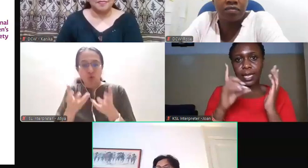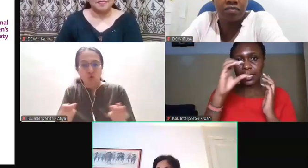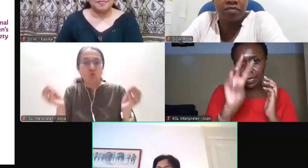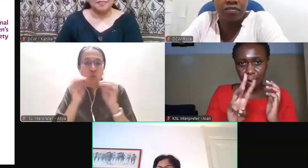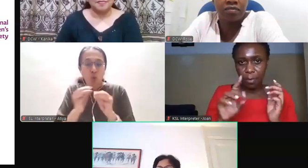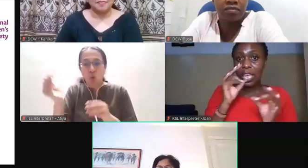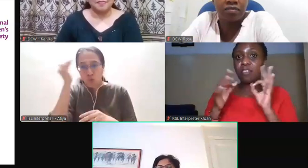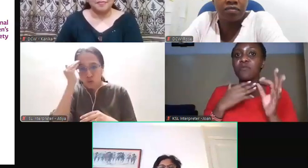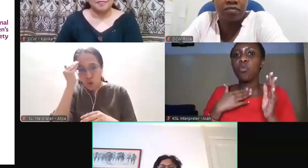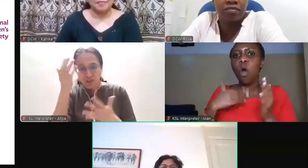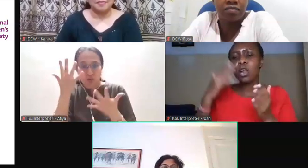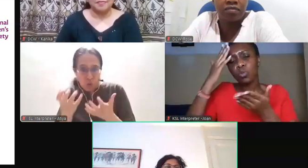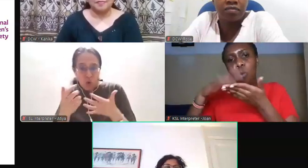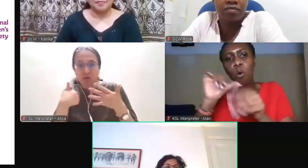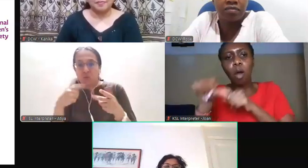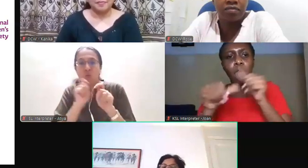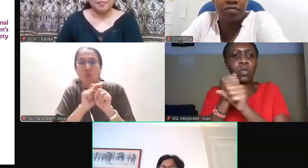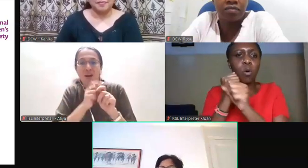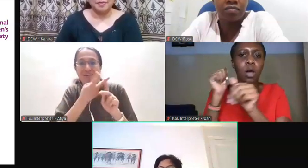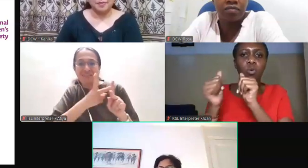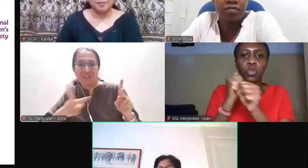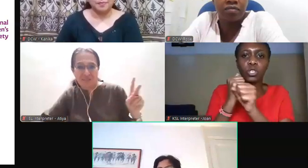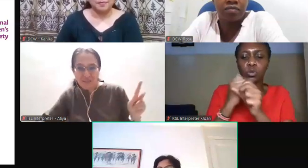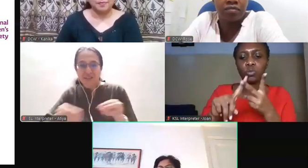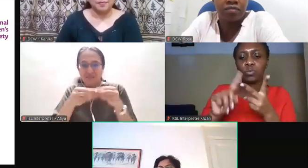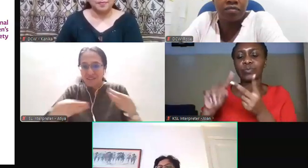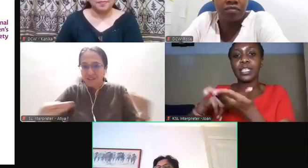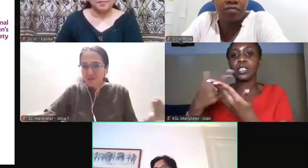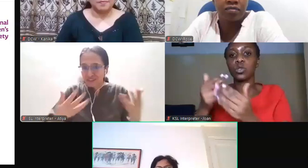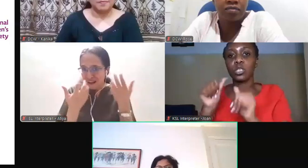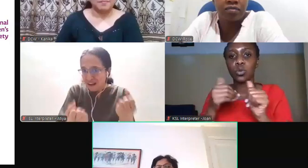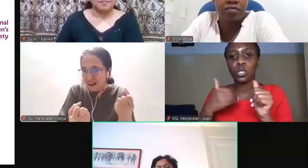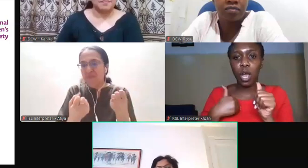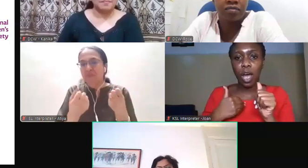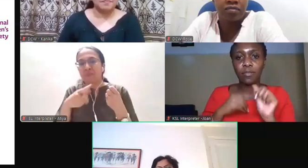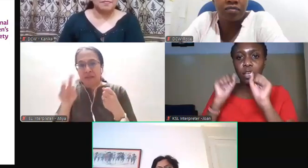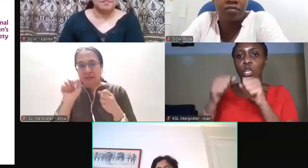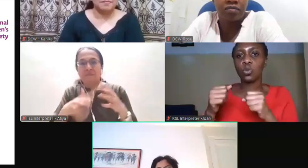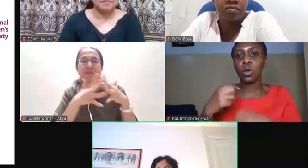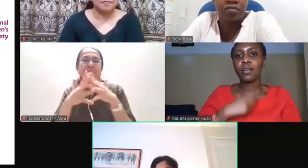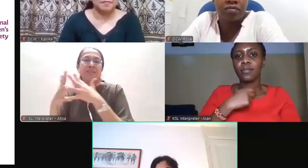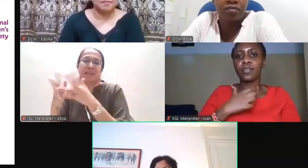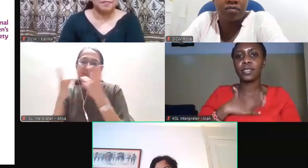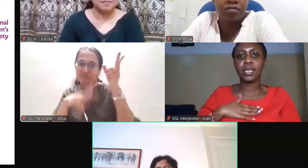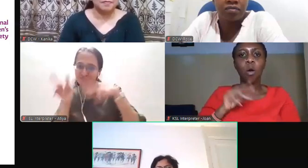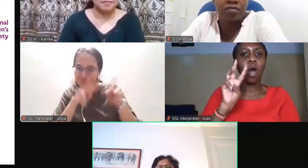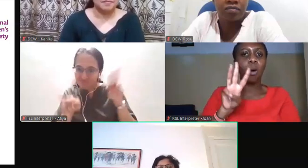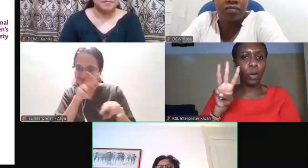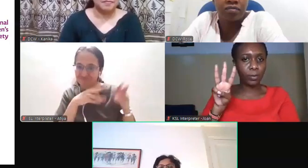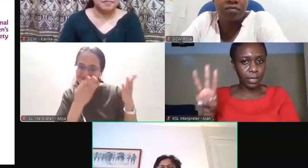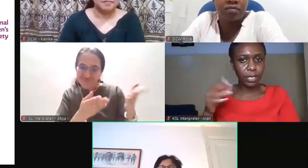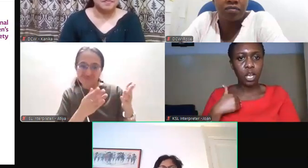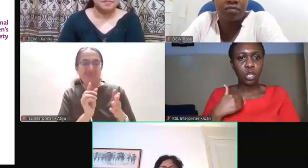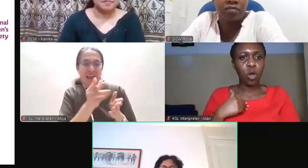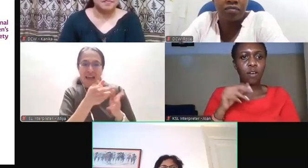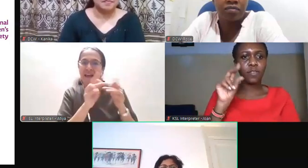anything more about the work we do, the resources we have, you can visit our website. You've got the